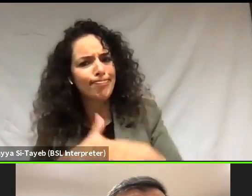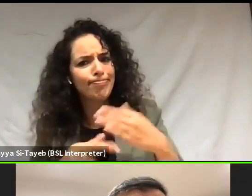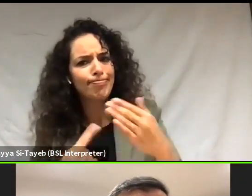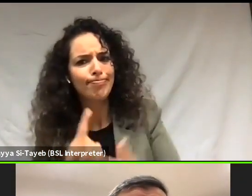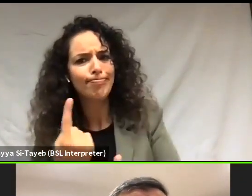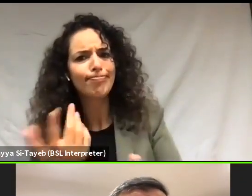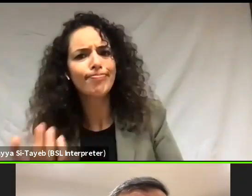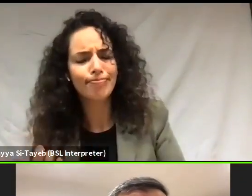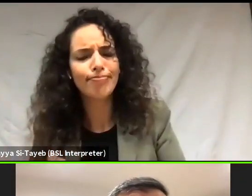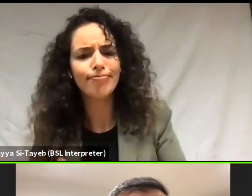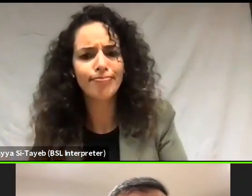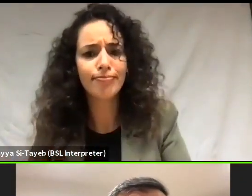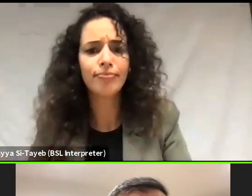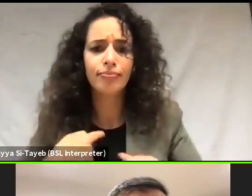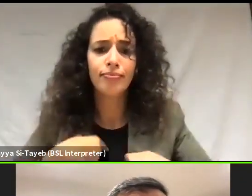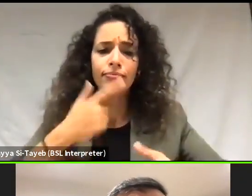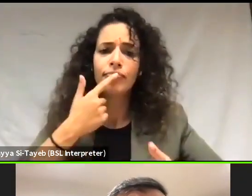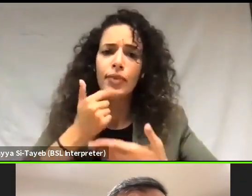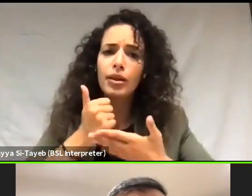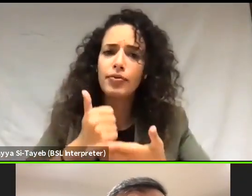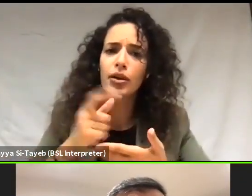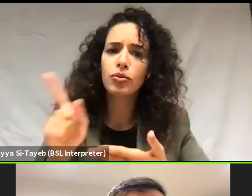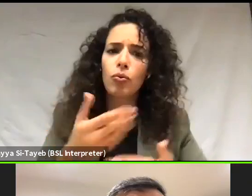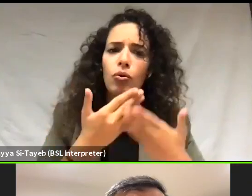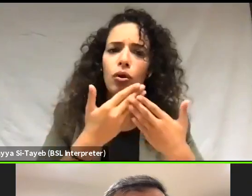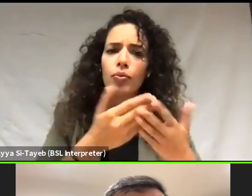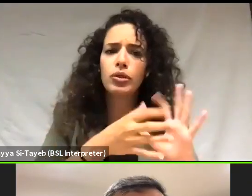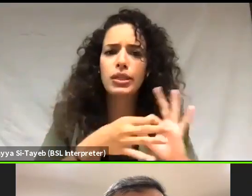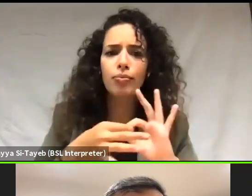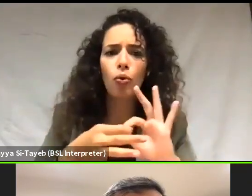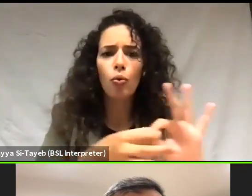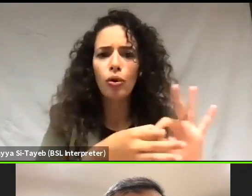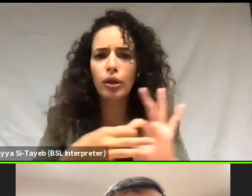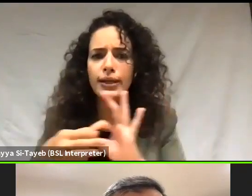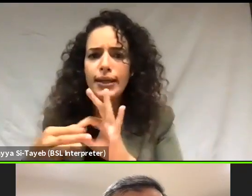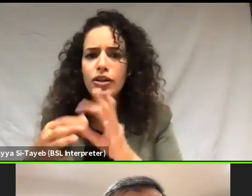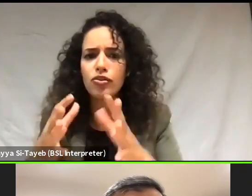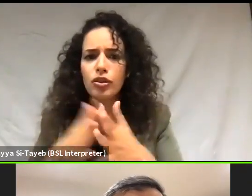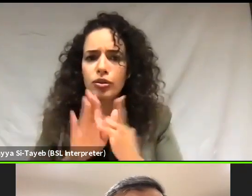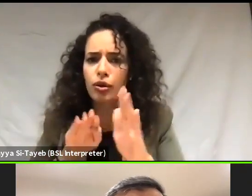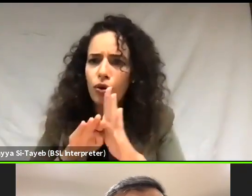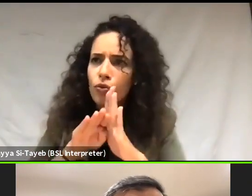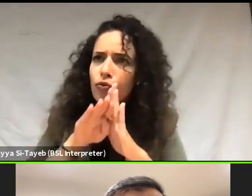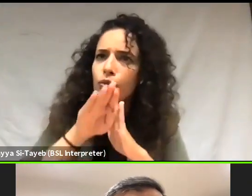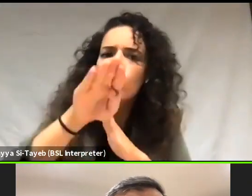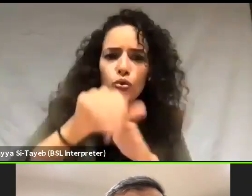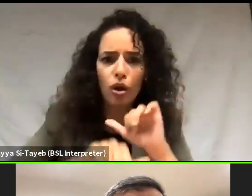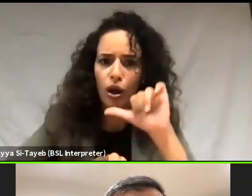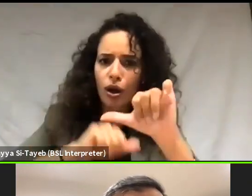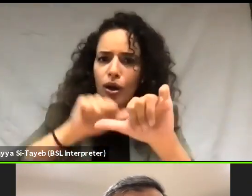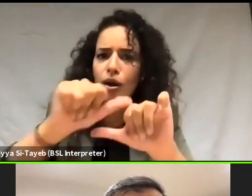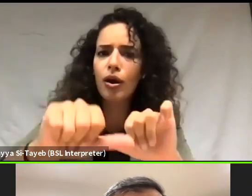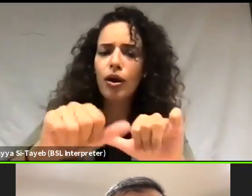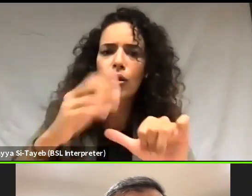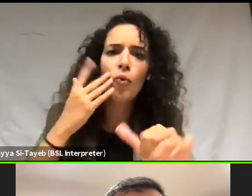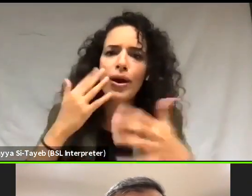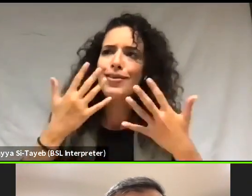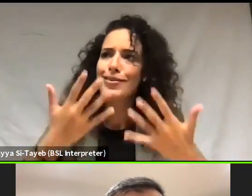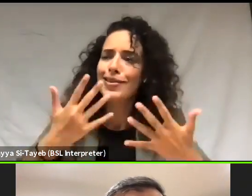I advise all the Muslim organizations that the way forward at the moment, when they've been attacked by the